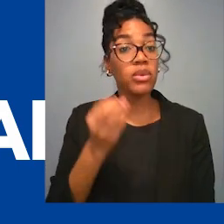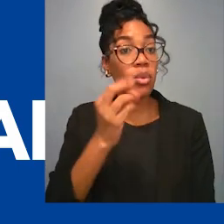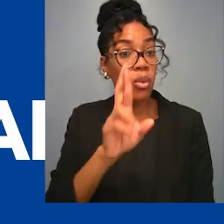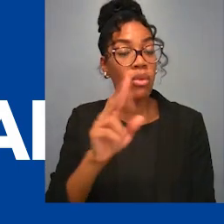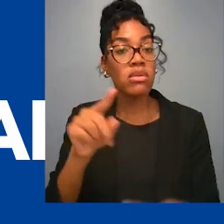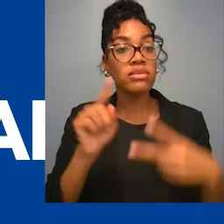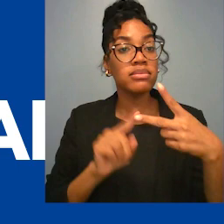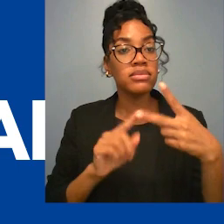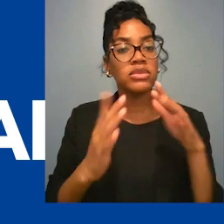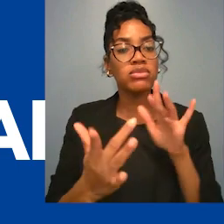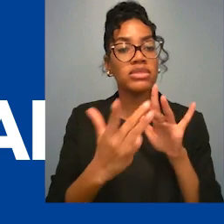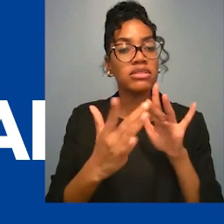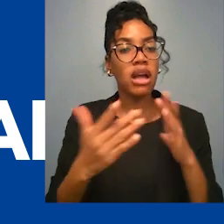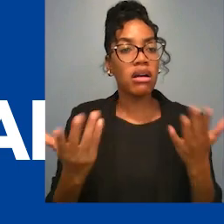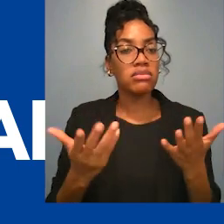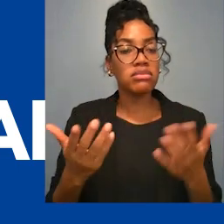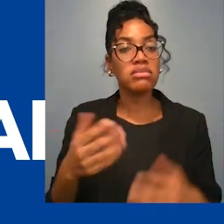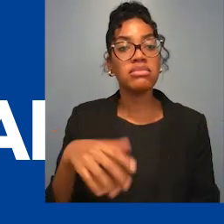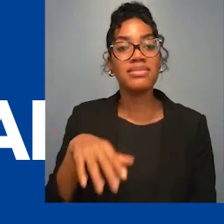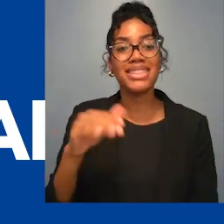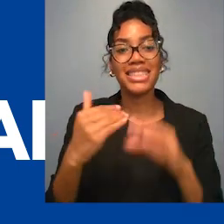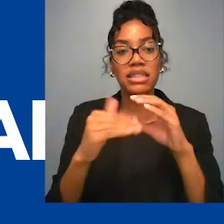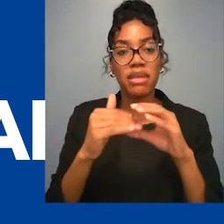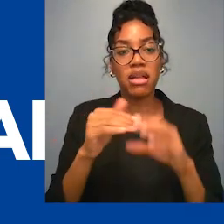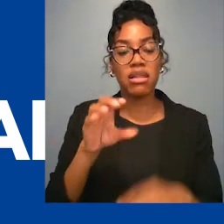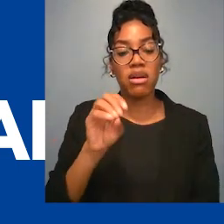Or you can reach out to us at our email address,